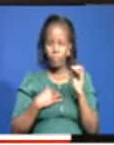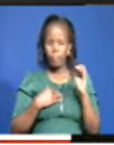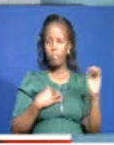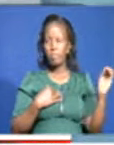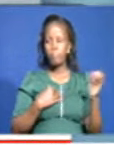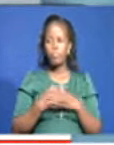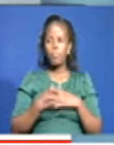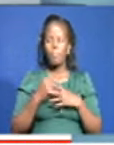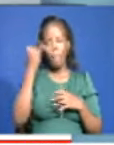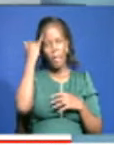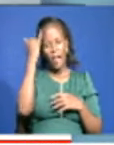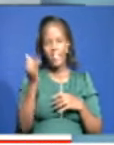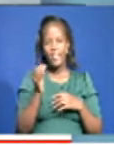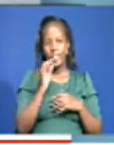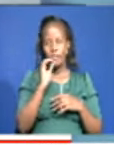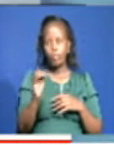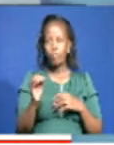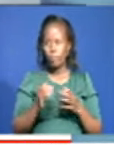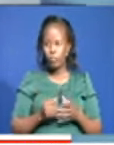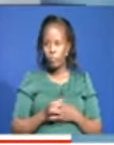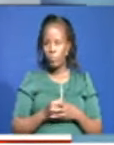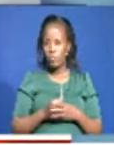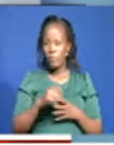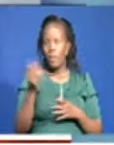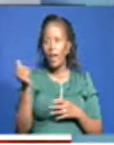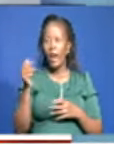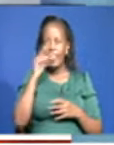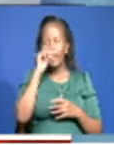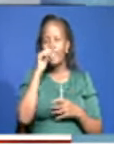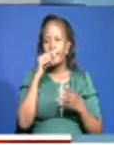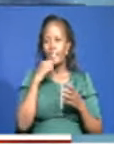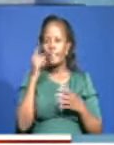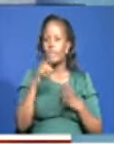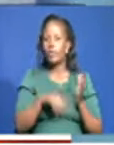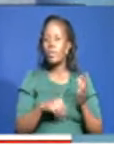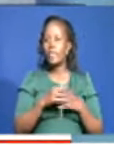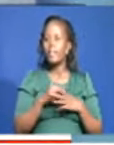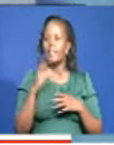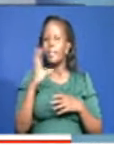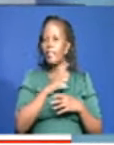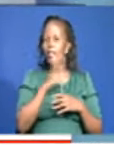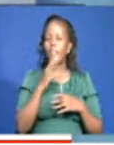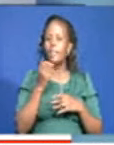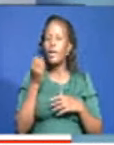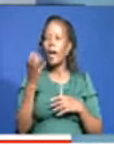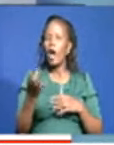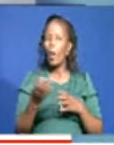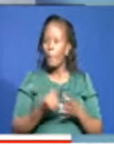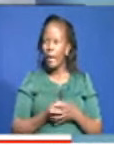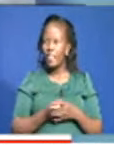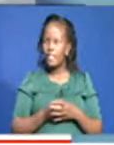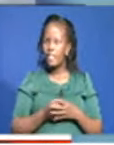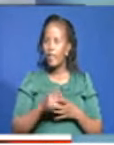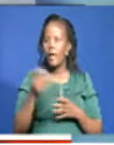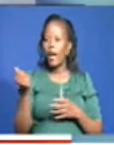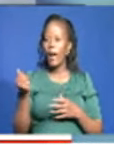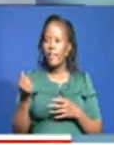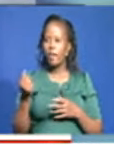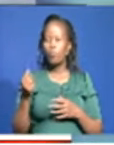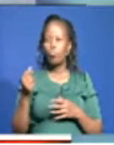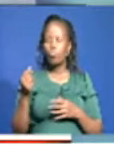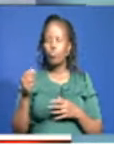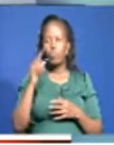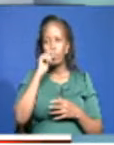sina maoni kabisa. Samko, keg wanauza ngapi niende kabla wafunge? Just me, hiyo itakuwa stall